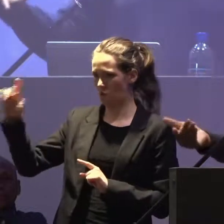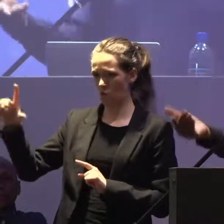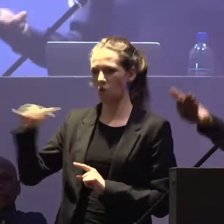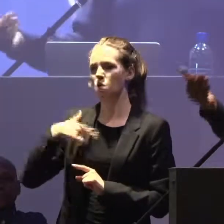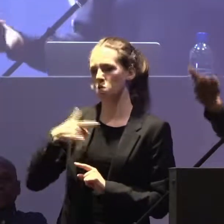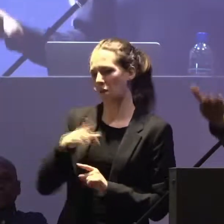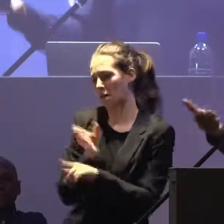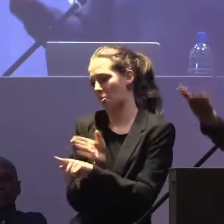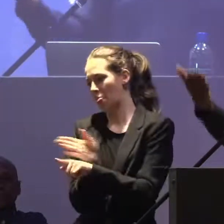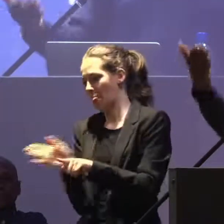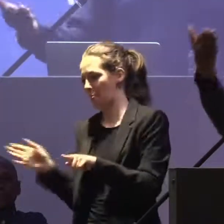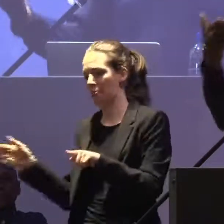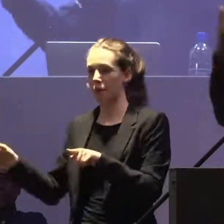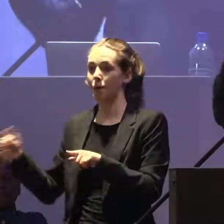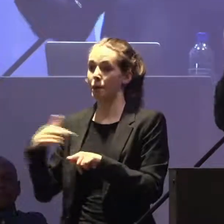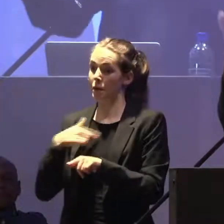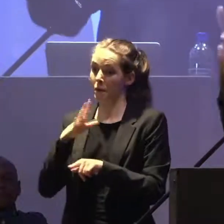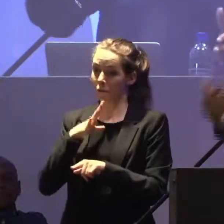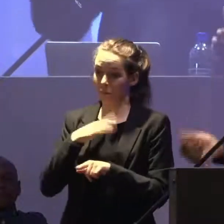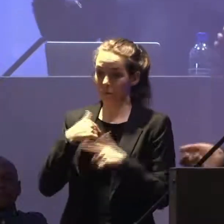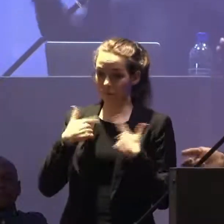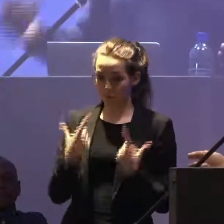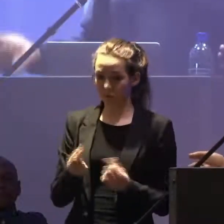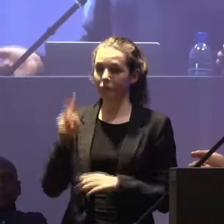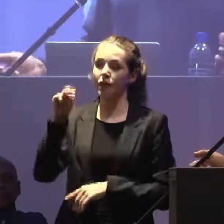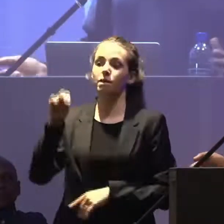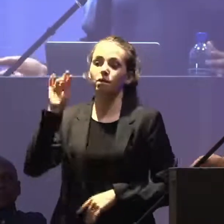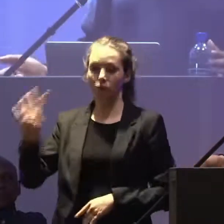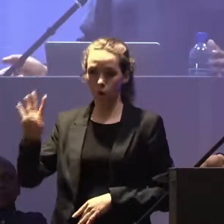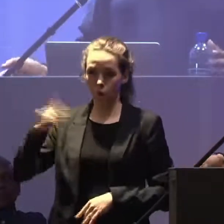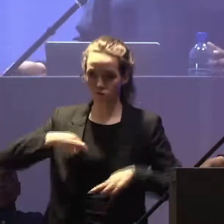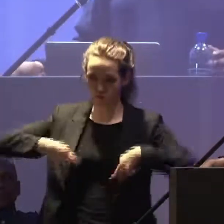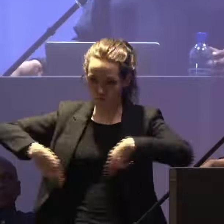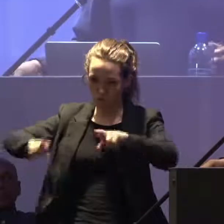when I got onto the N4,